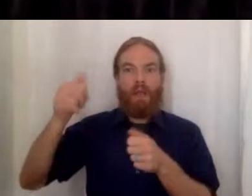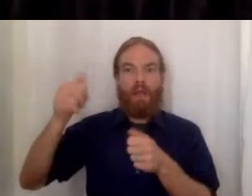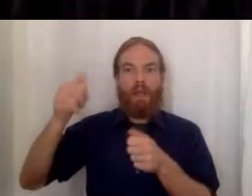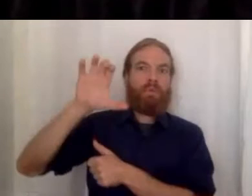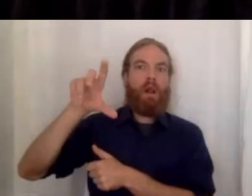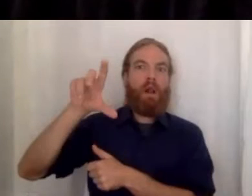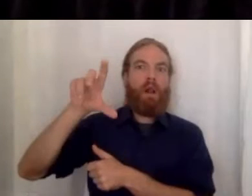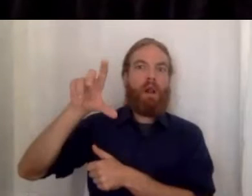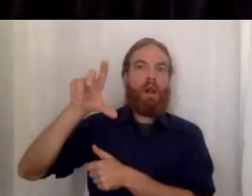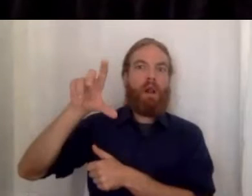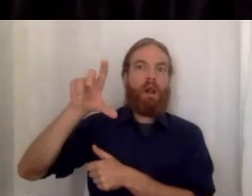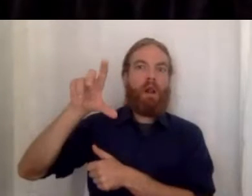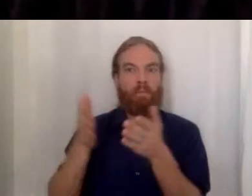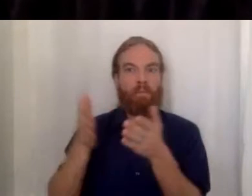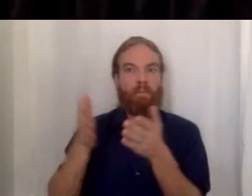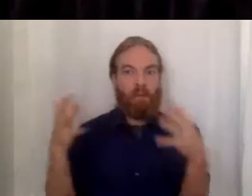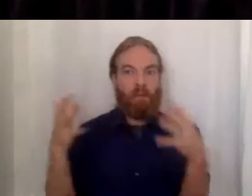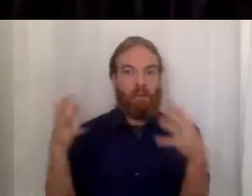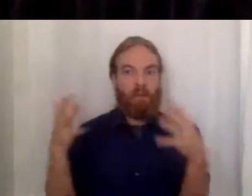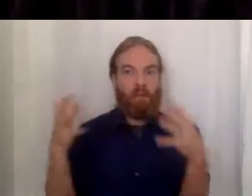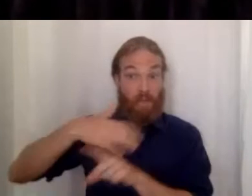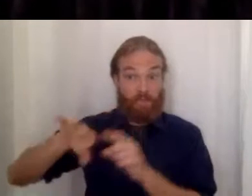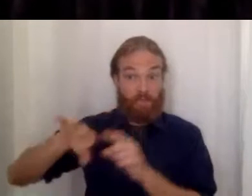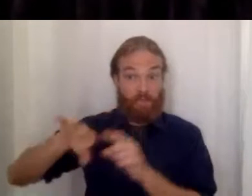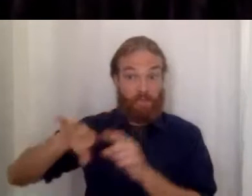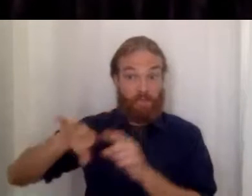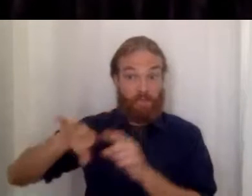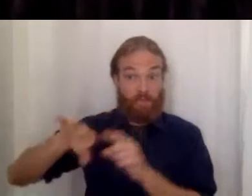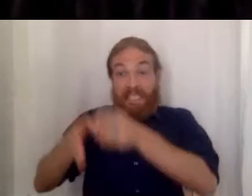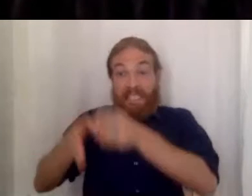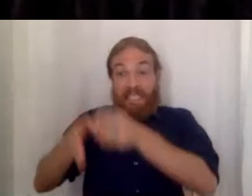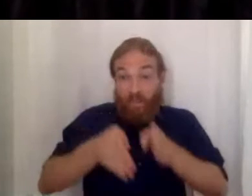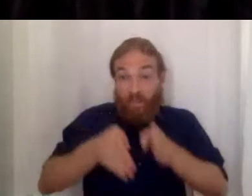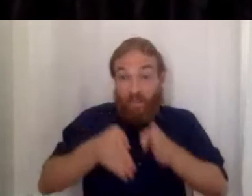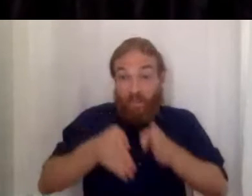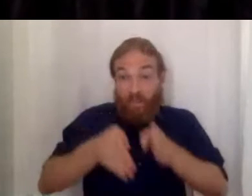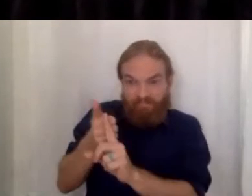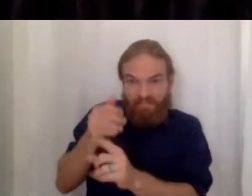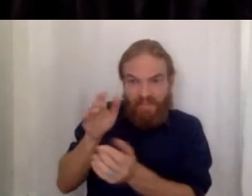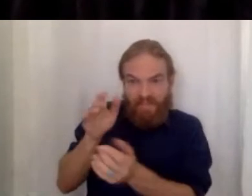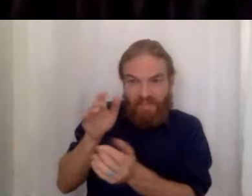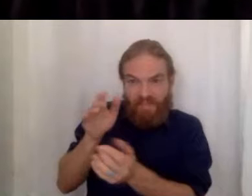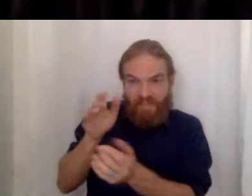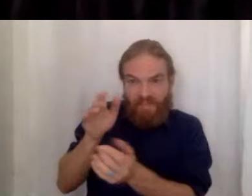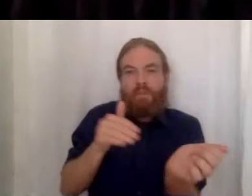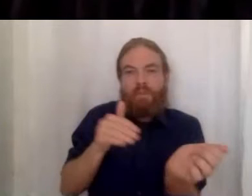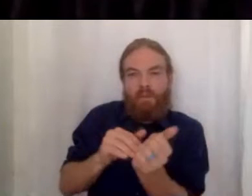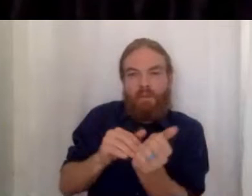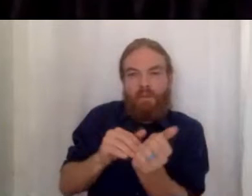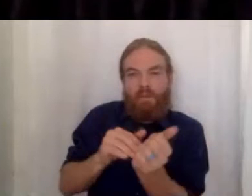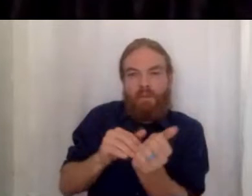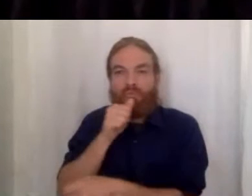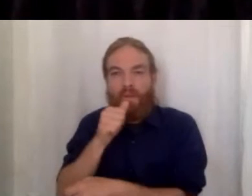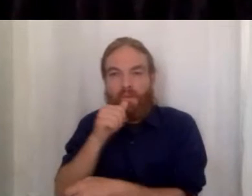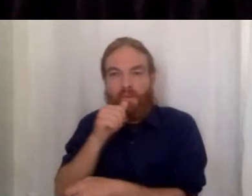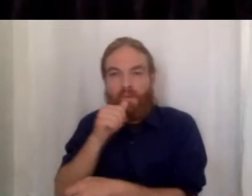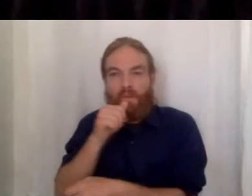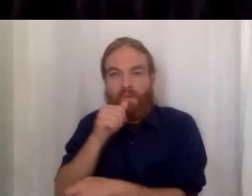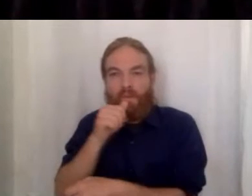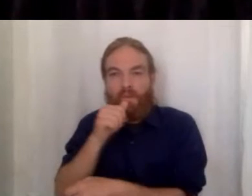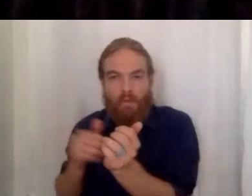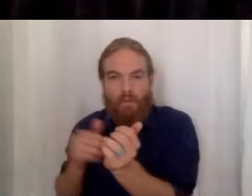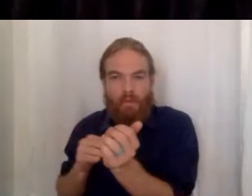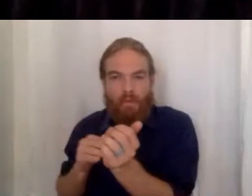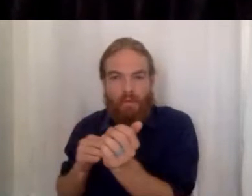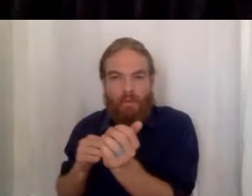individual doctors' offices, standalone pharmacies, urgent care centers. So there's a little bit there, clarifiers, and